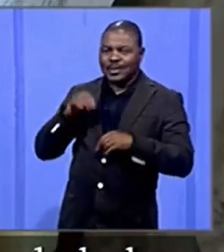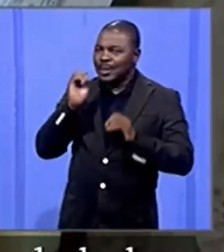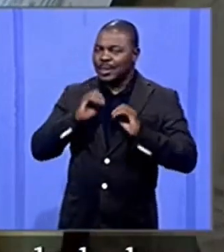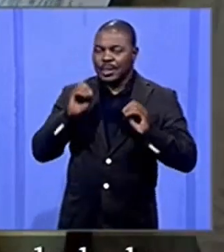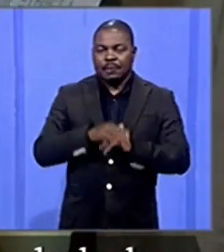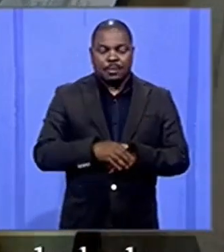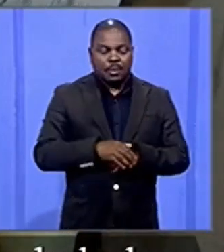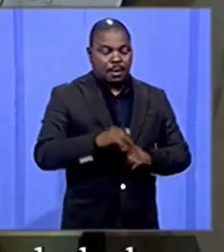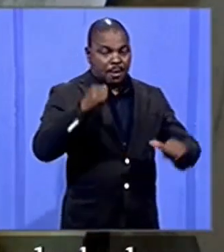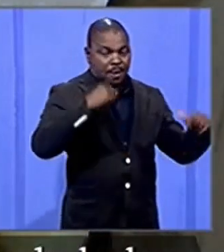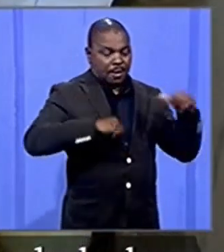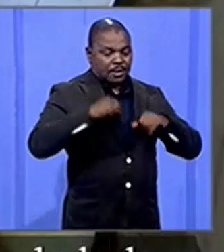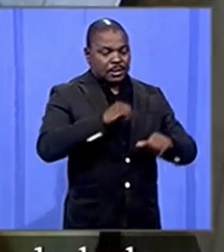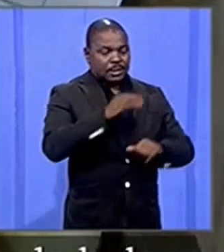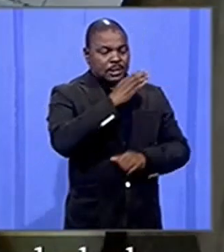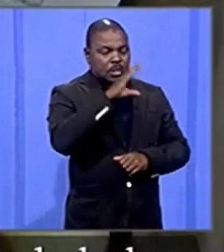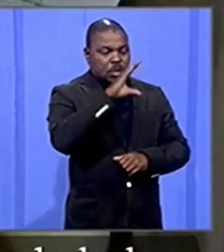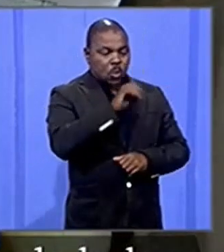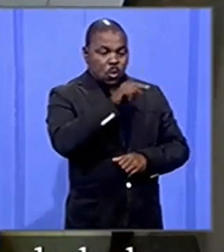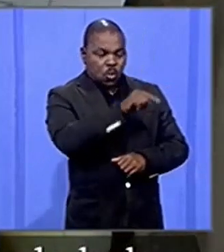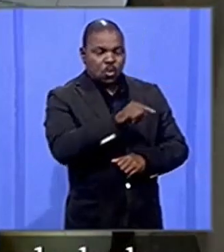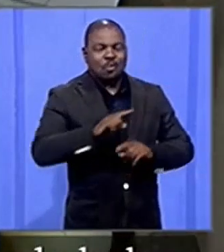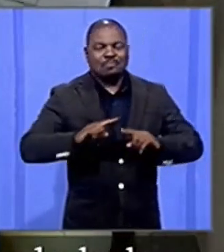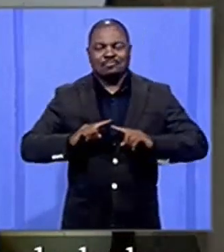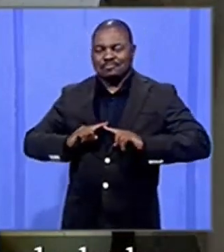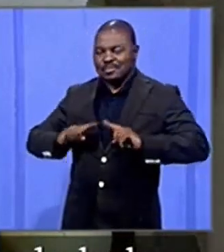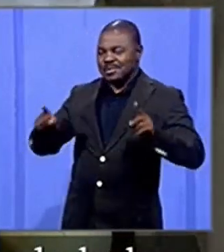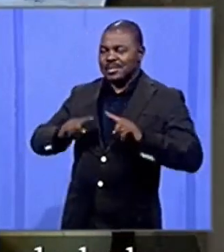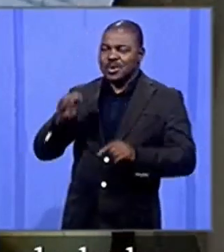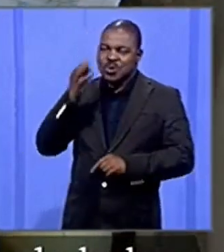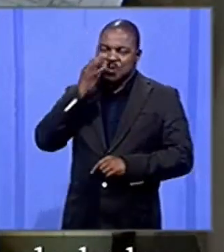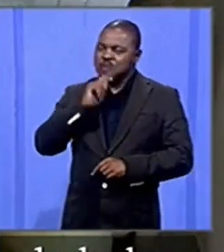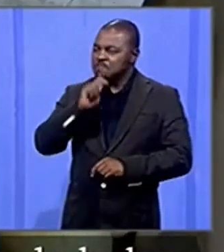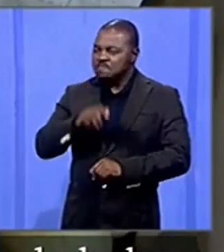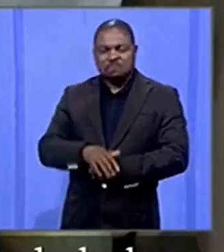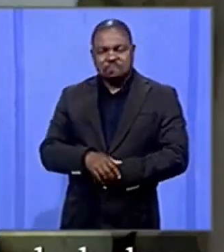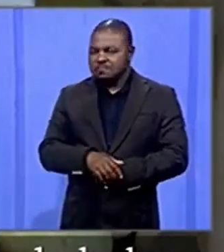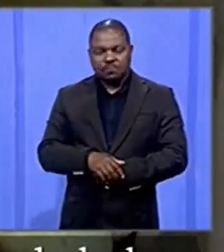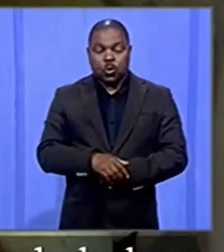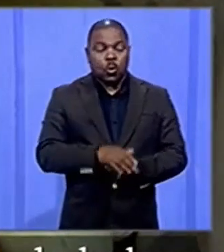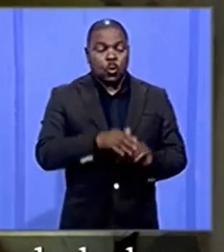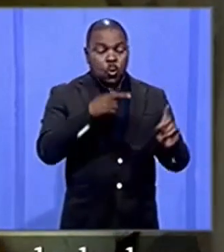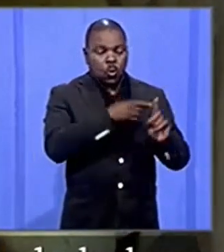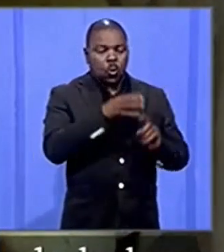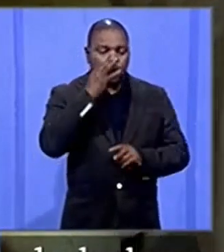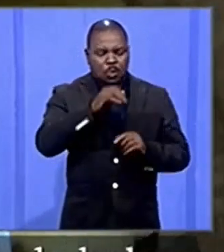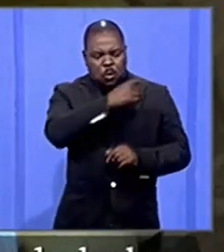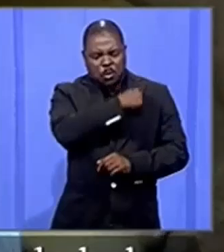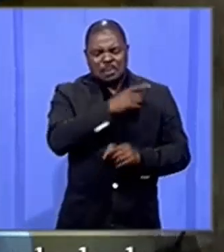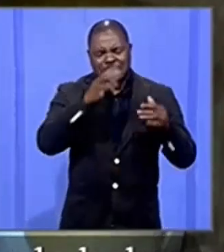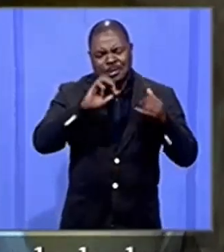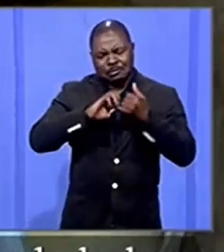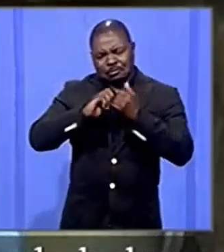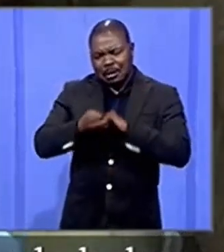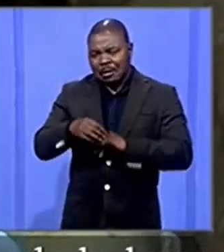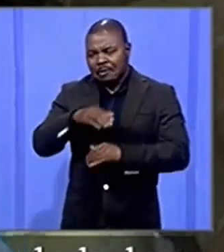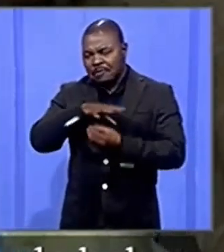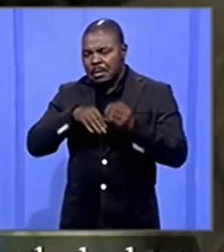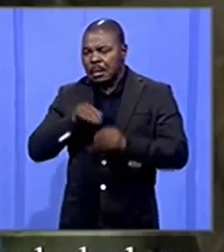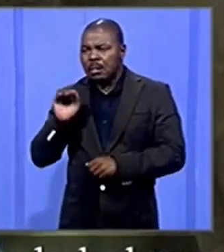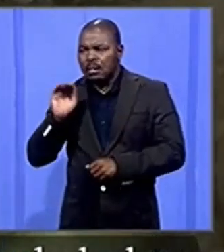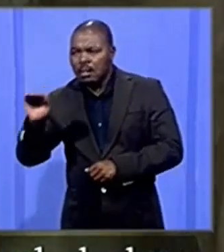CEO ya nama o sa tshwere mo bookelong bo o ganeditse ditatofatso tseo mme a re bookelo bo lekile ka gotlhe go ikgolaganya le ba leloko